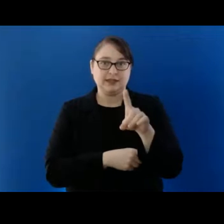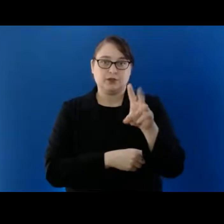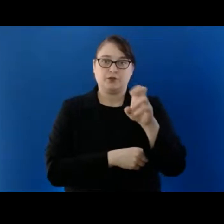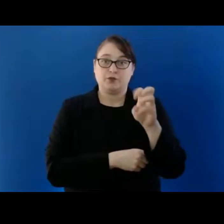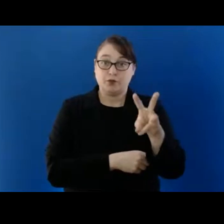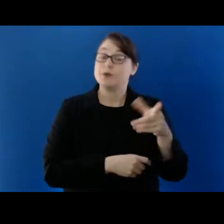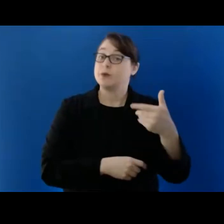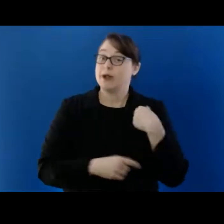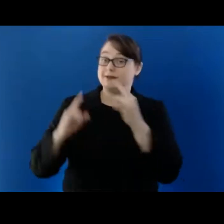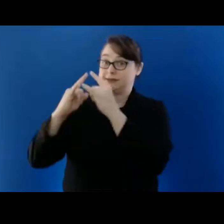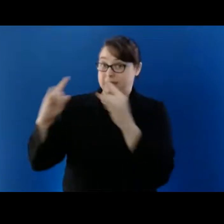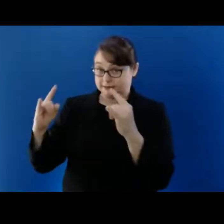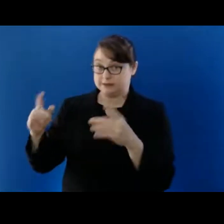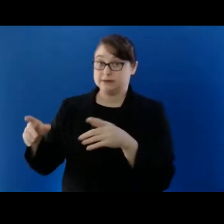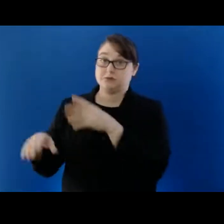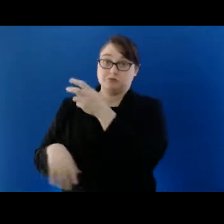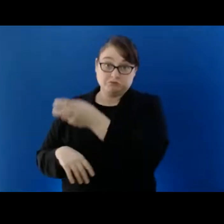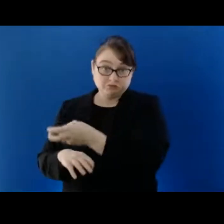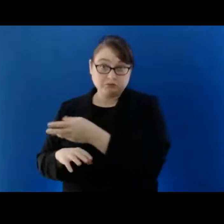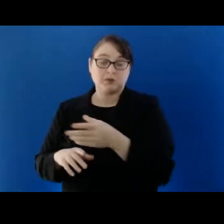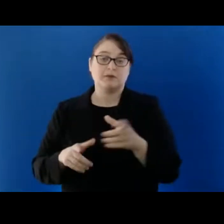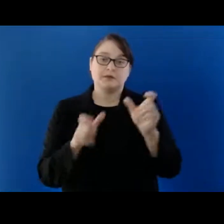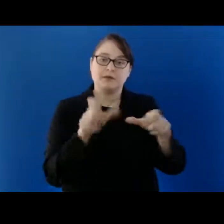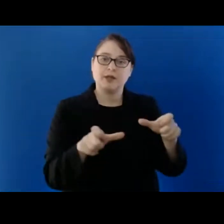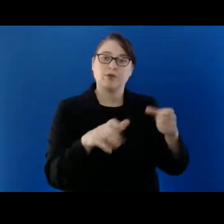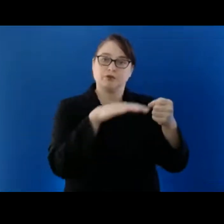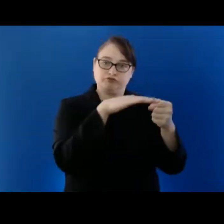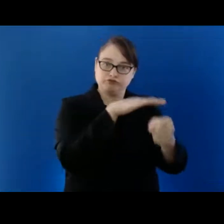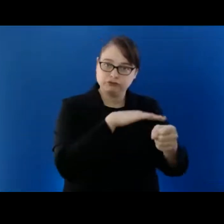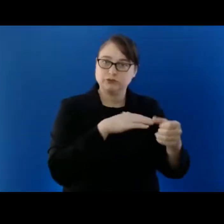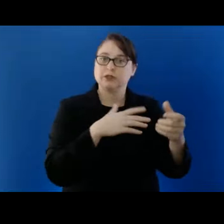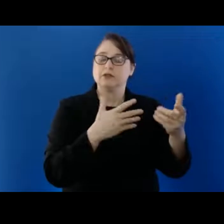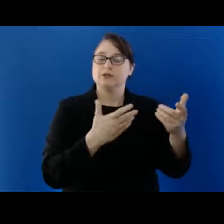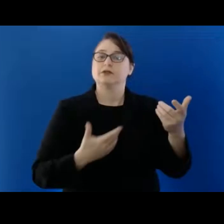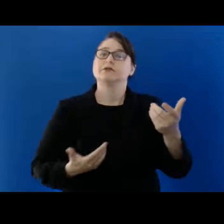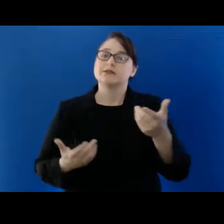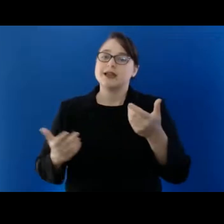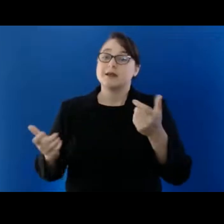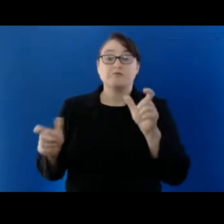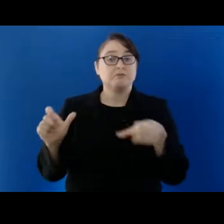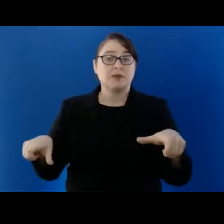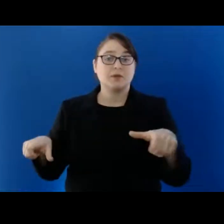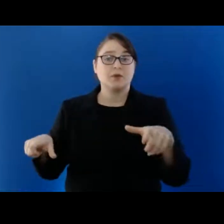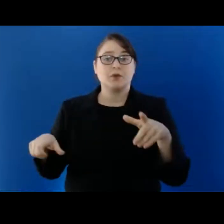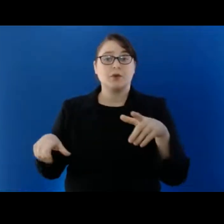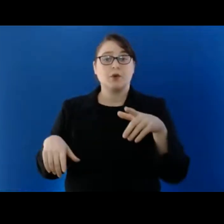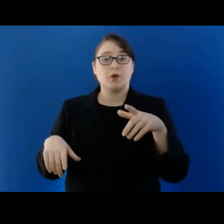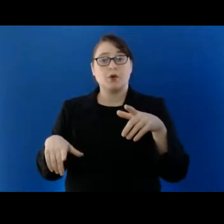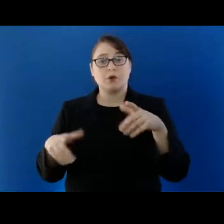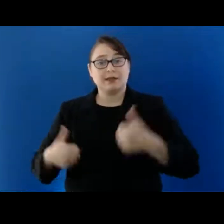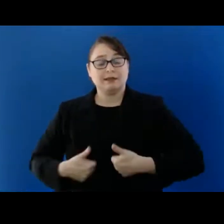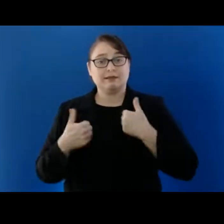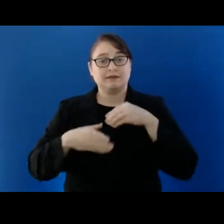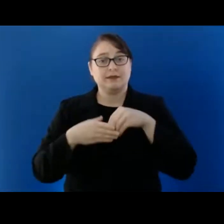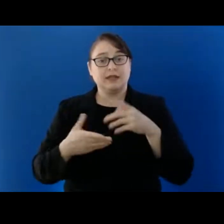in tents, you have the people who are in the shelters with the service providers, and you have the people who are in residence,